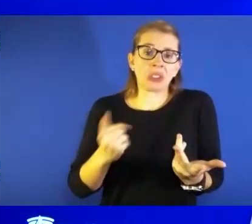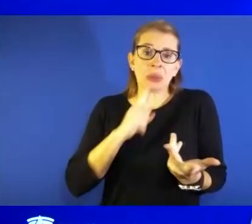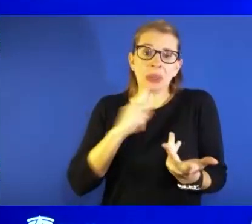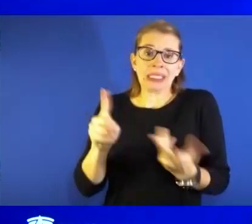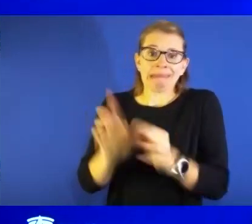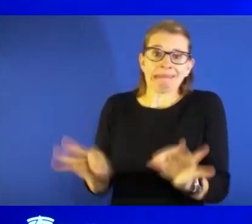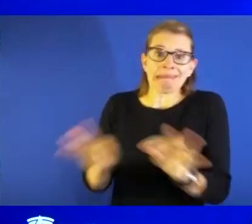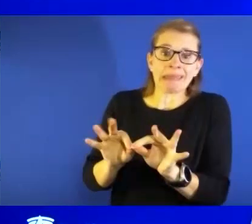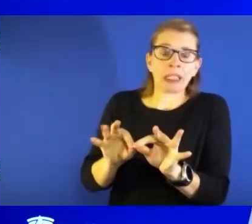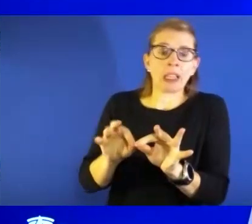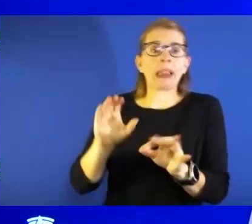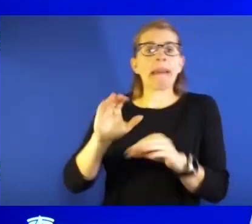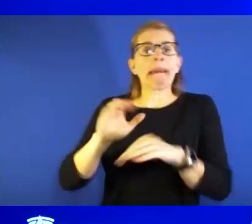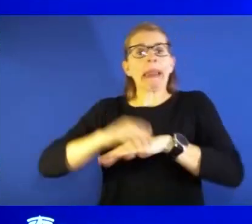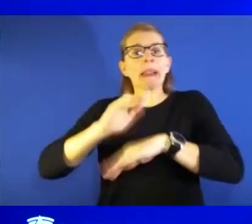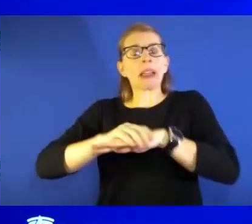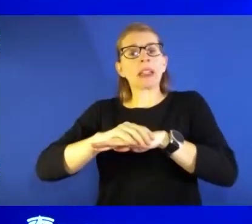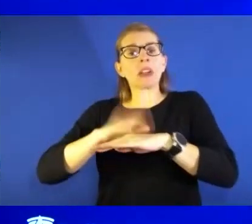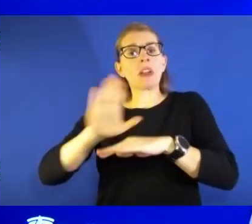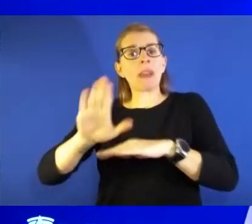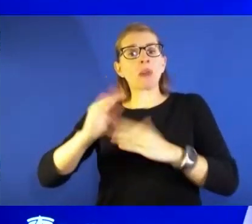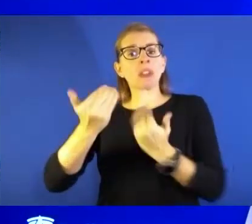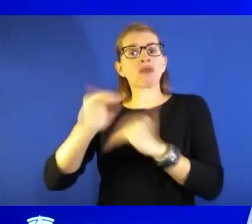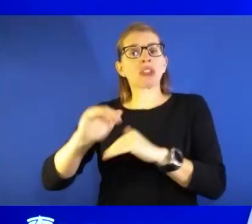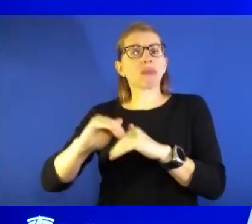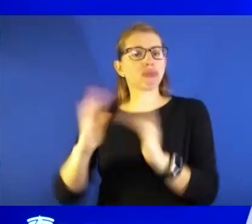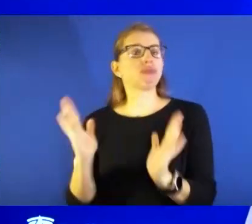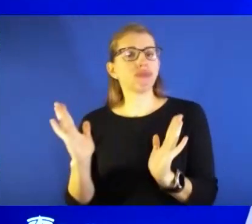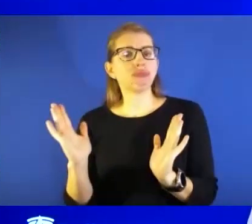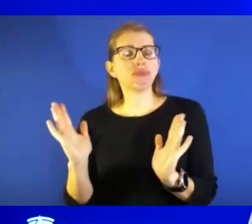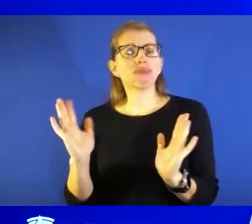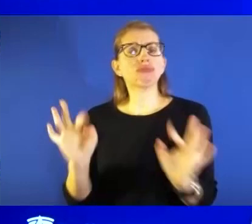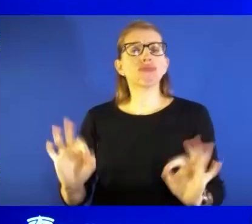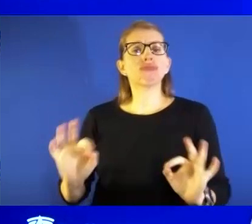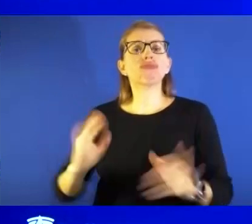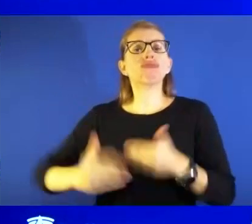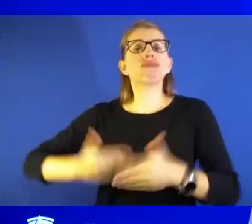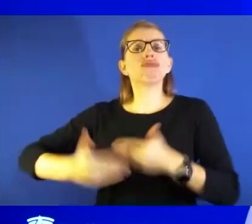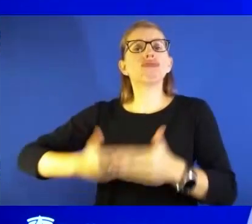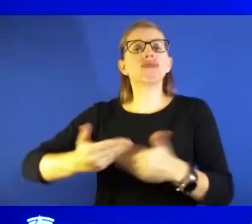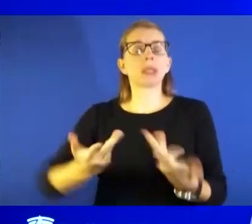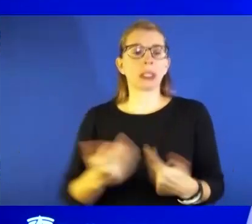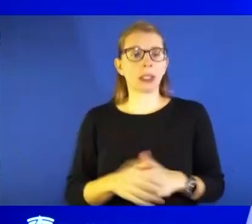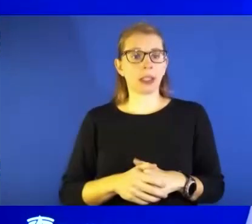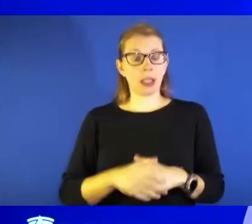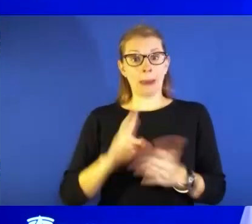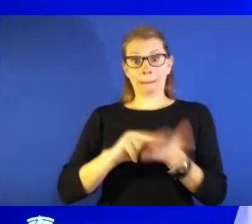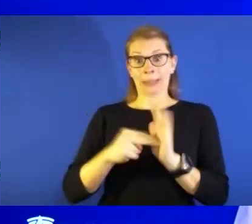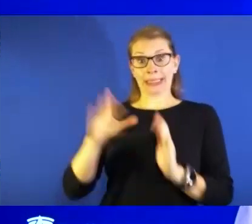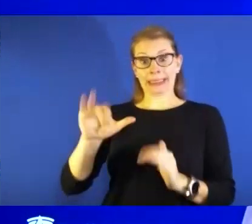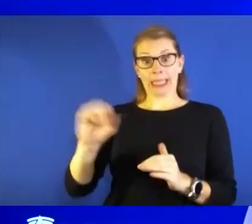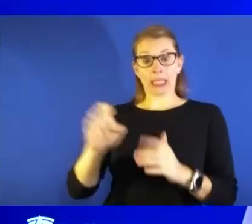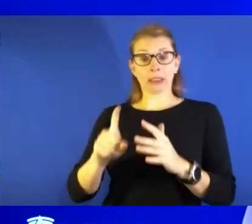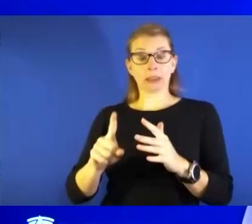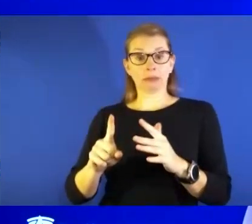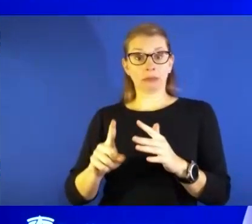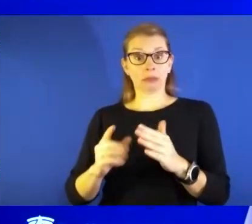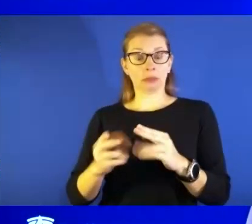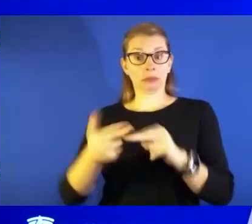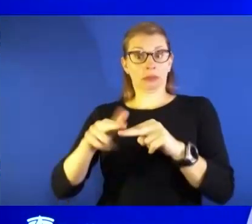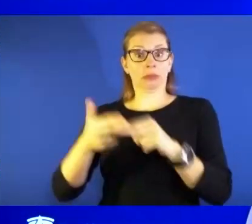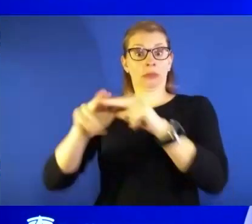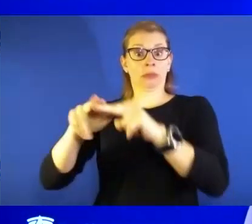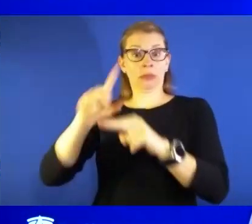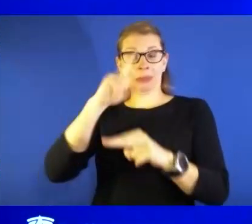of lifted a lot of restrictions, so is a lot of the increase in proportion of cases just due to people's behavior? That is certainly a